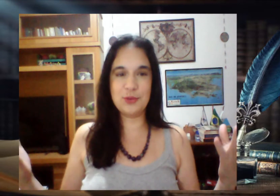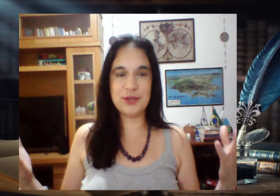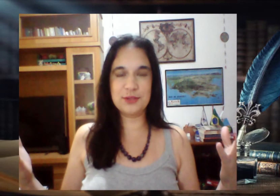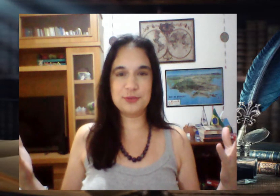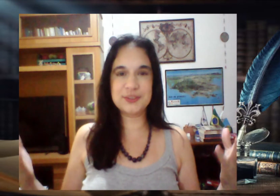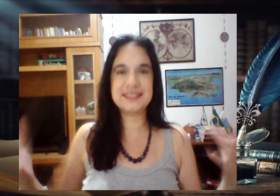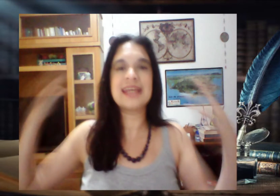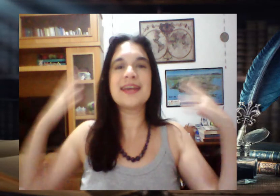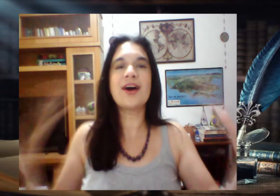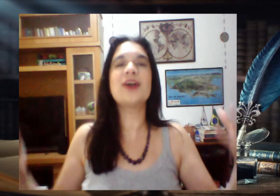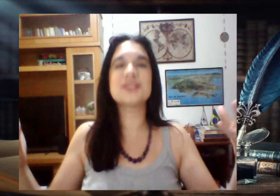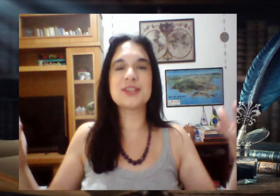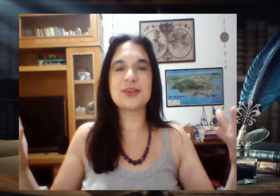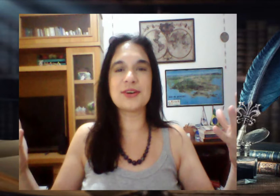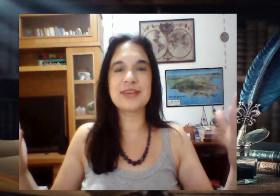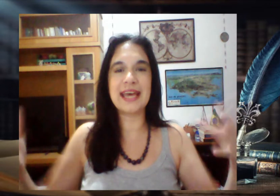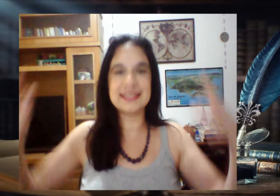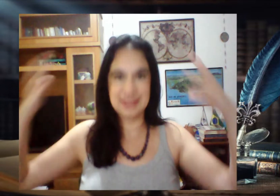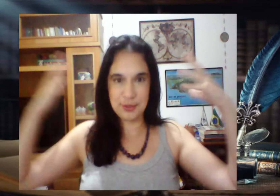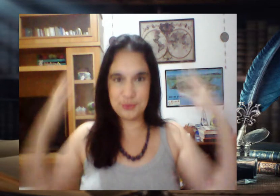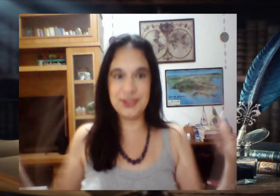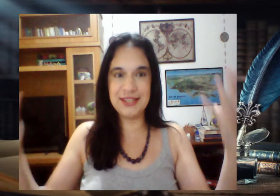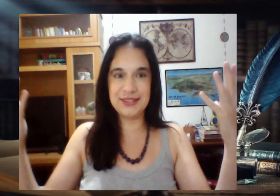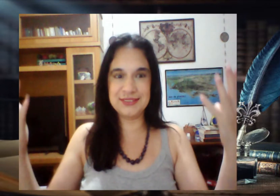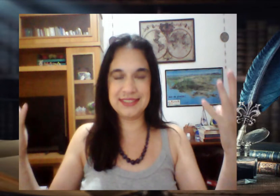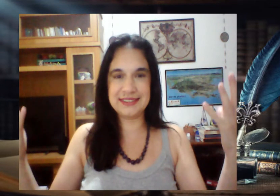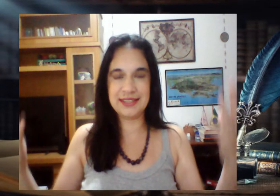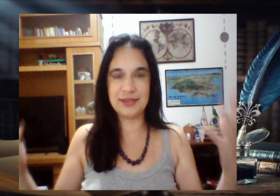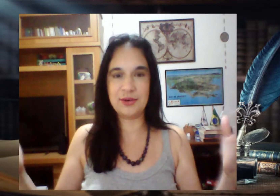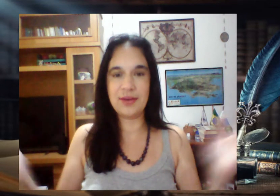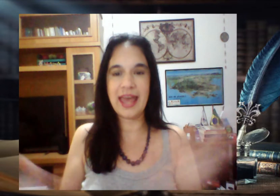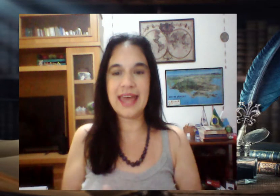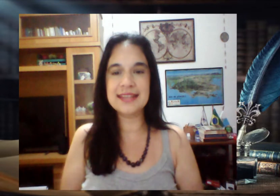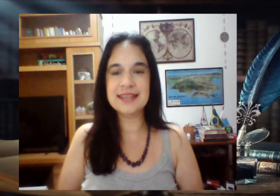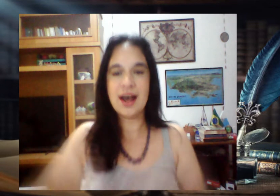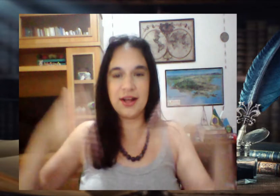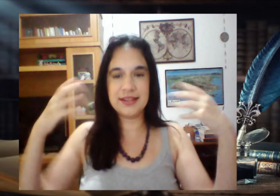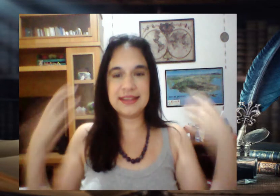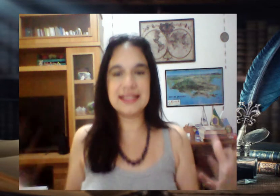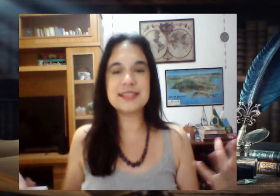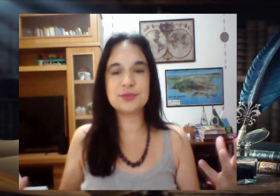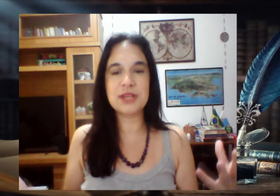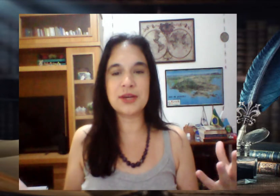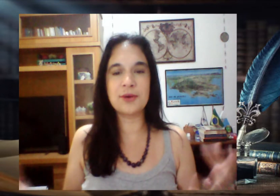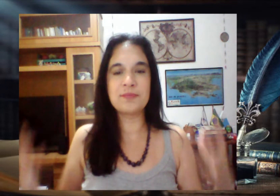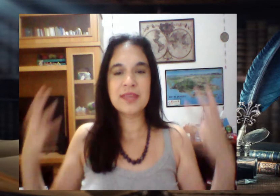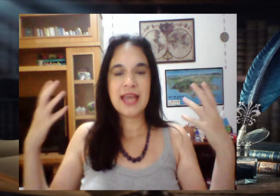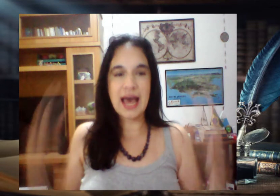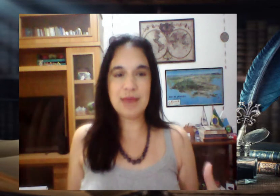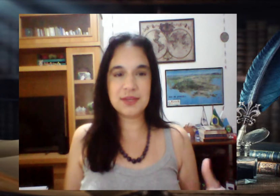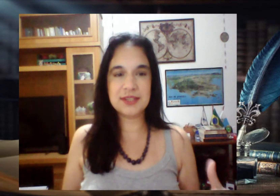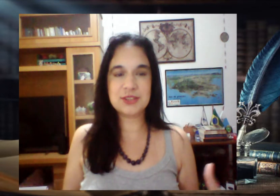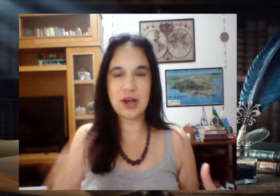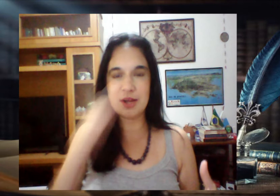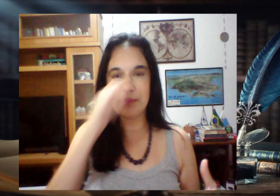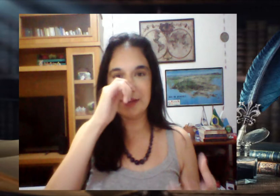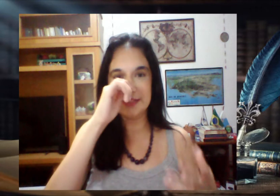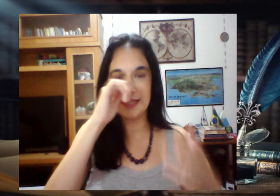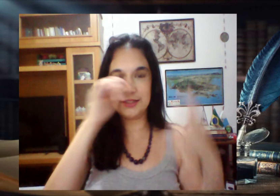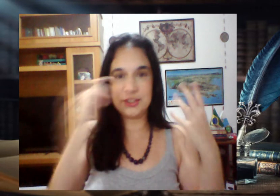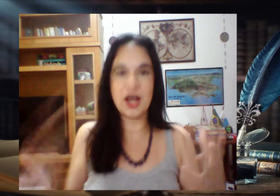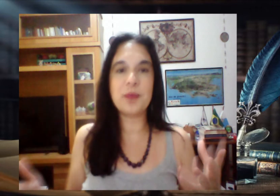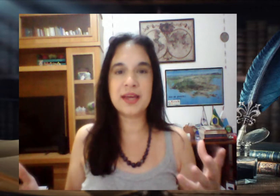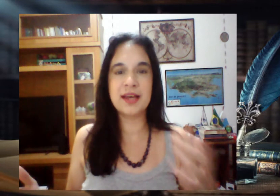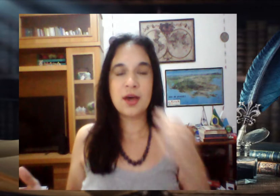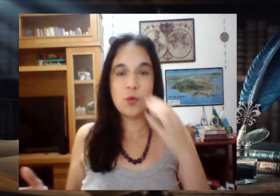of the wonderful city, also known as Rio de Janeiro. And on this video, I'm gonna talk about